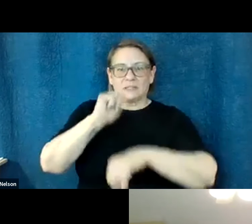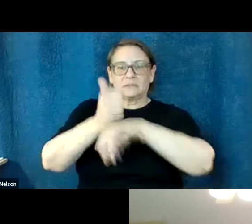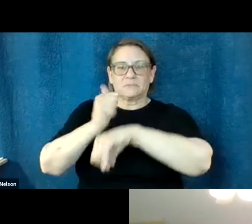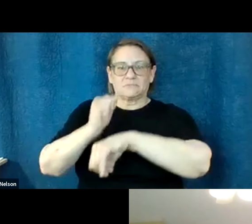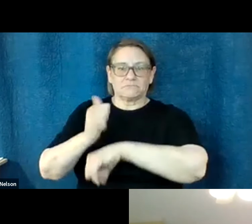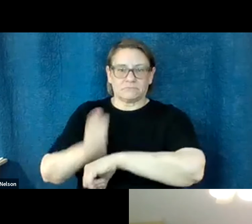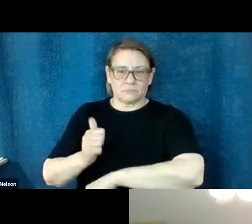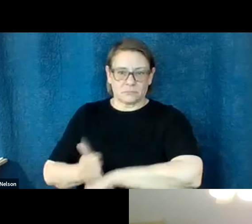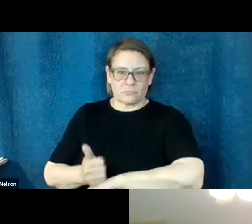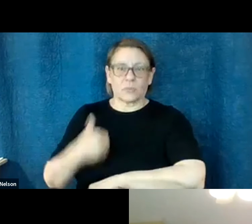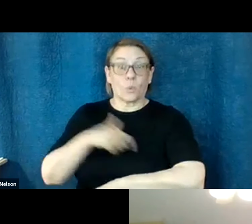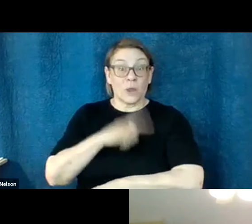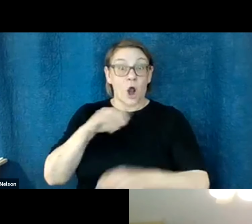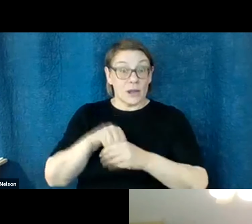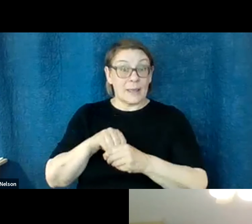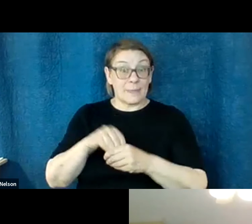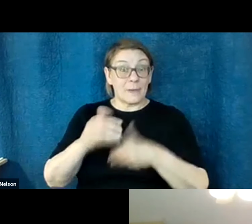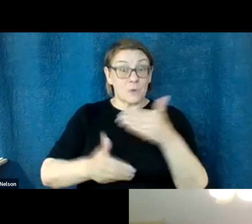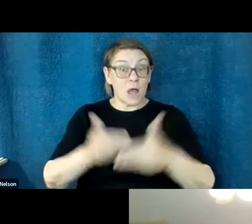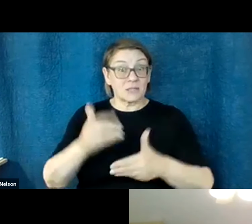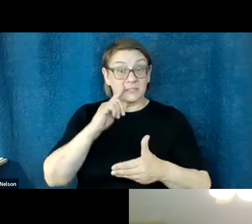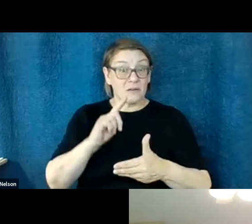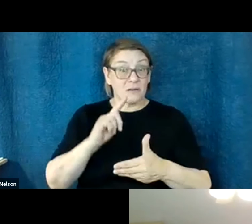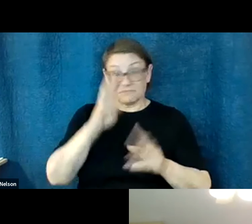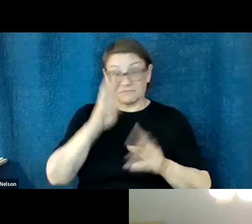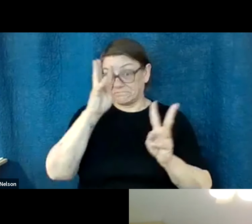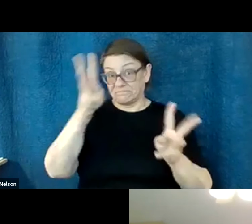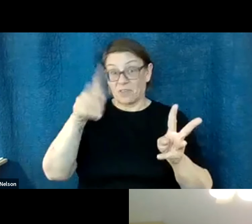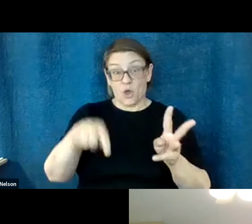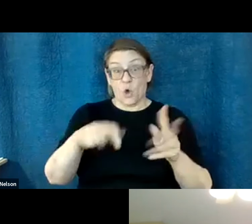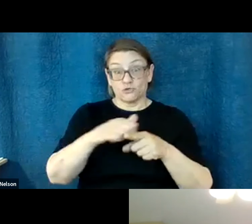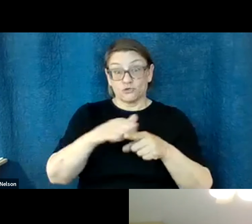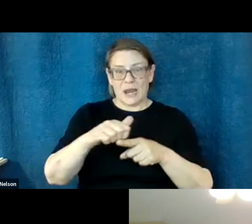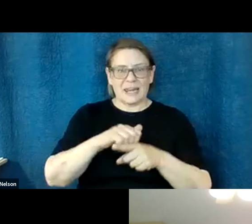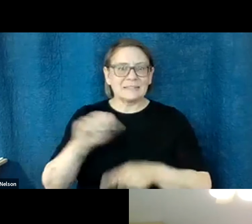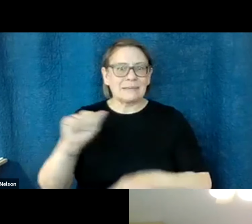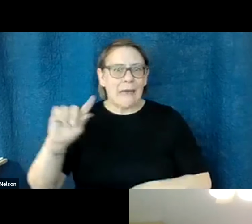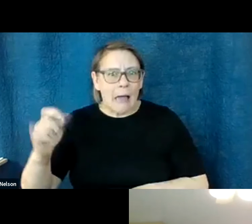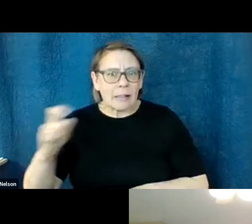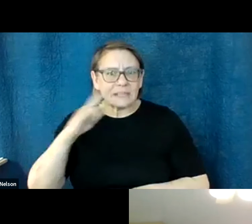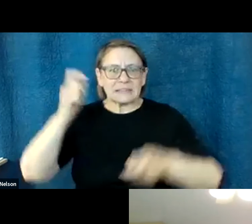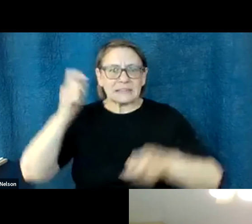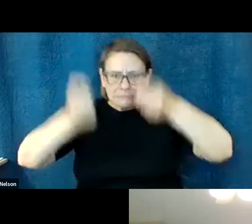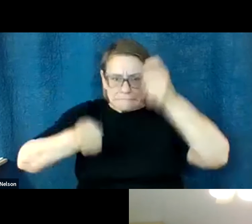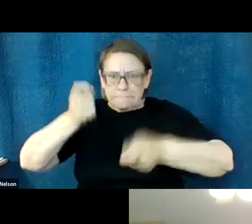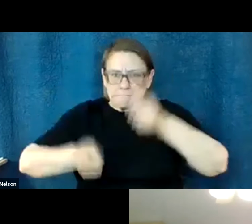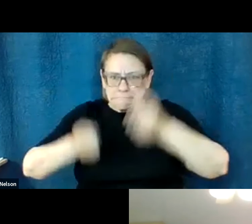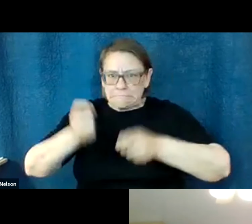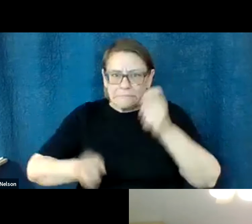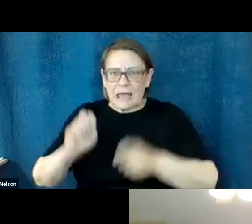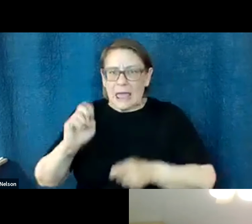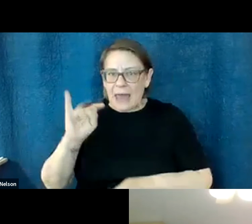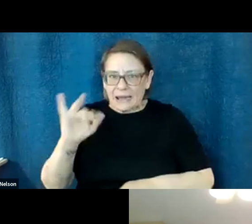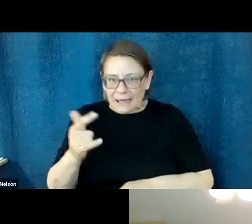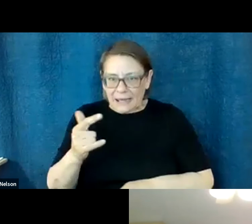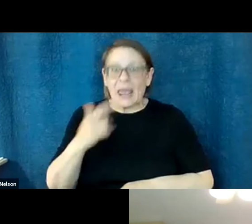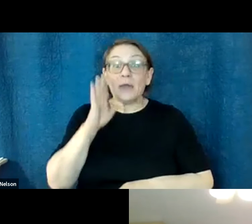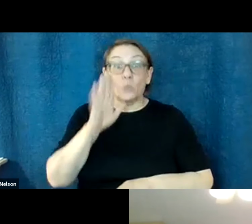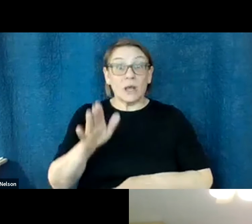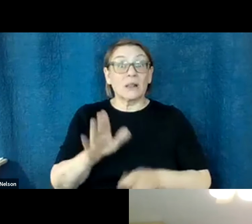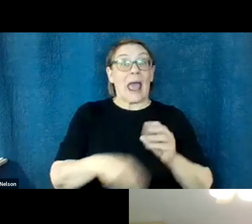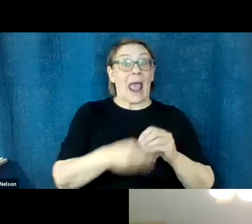we're in the process of creating those trainings. Alex is knee deep in editing them and we'll have them interpreted in